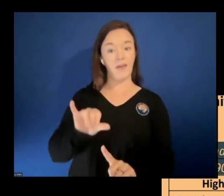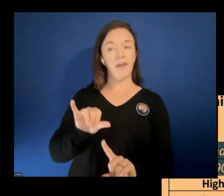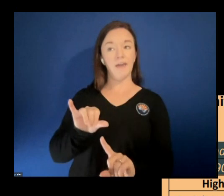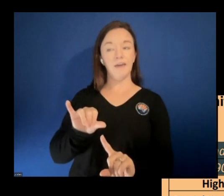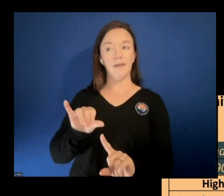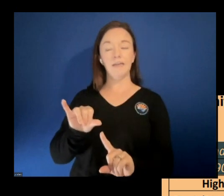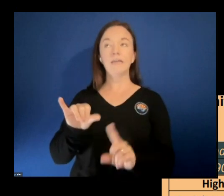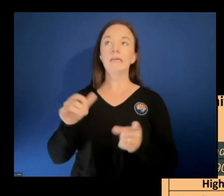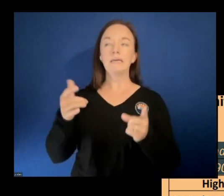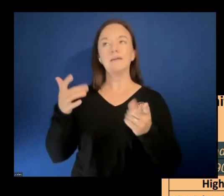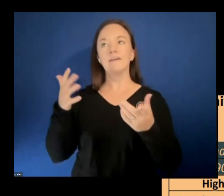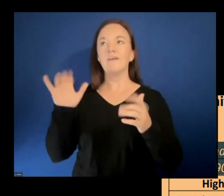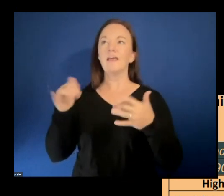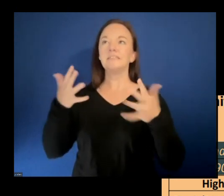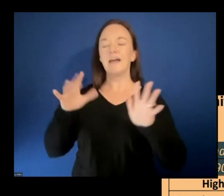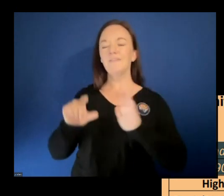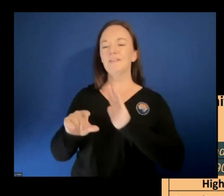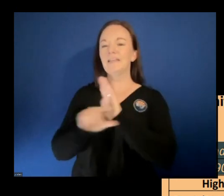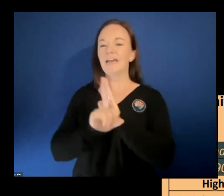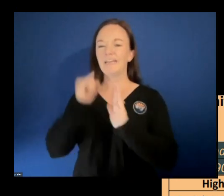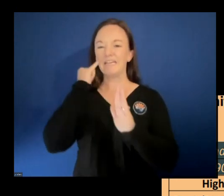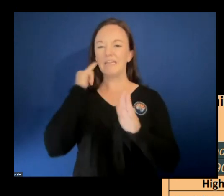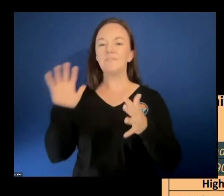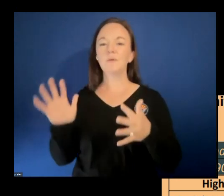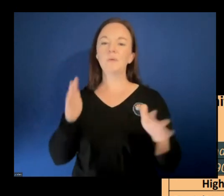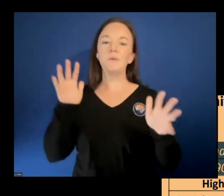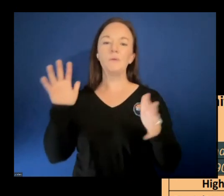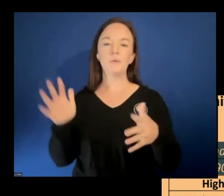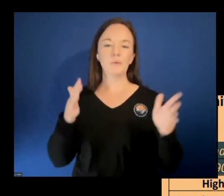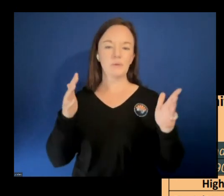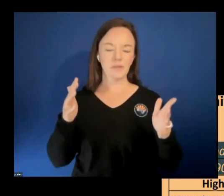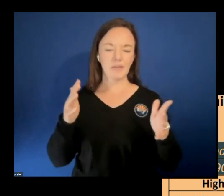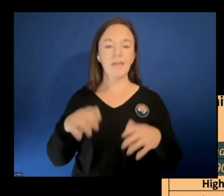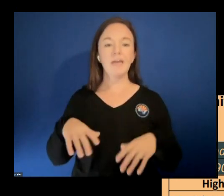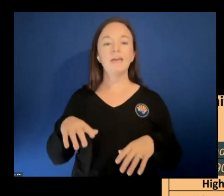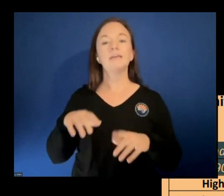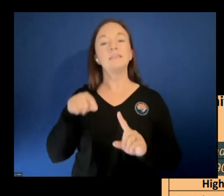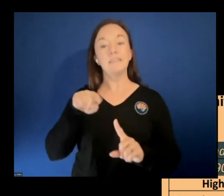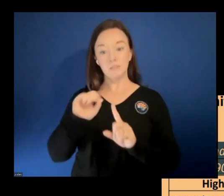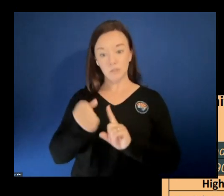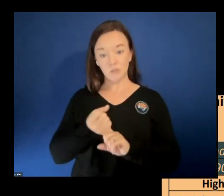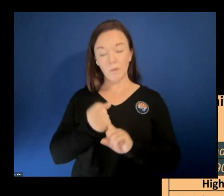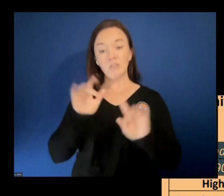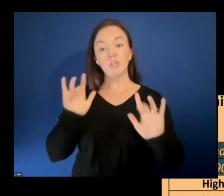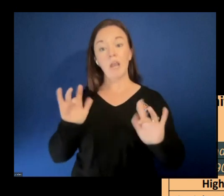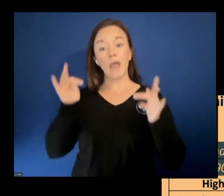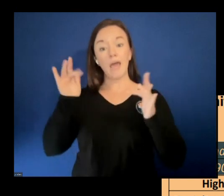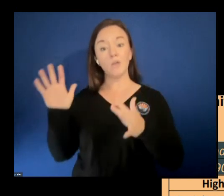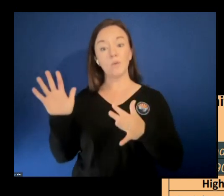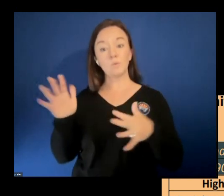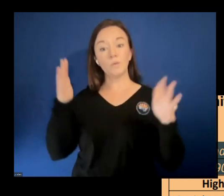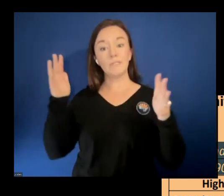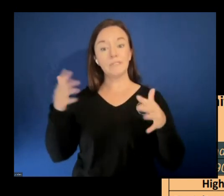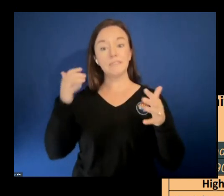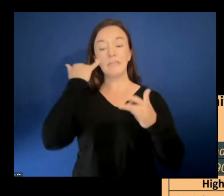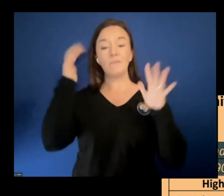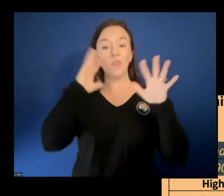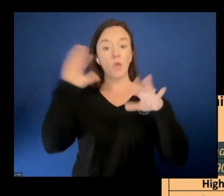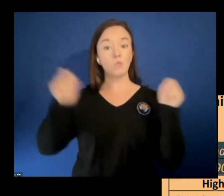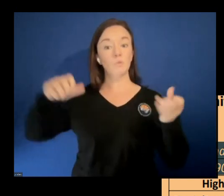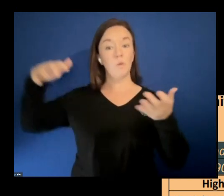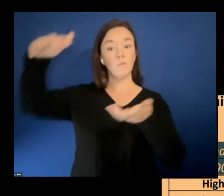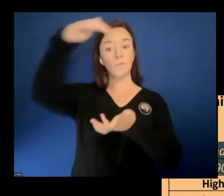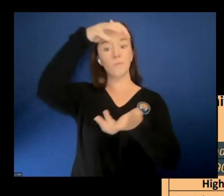negative when you have light winds. In a situation like this, the lighter the winds, the thunderstorms that do develop don't move very